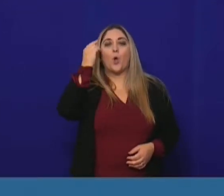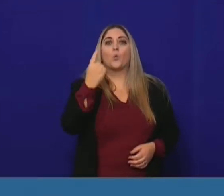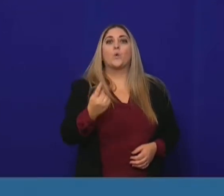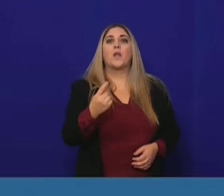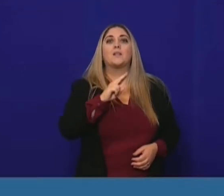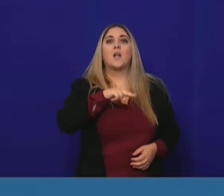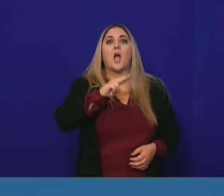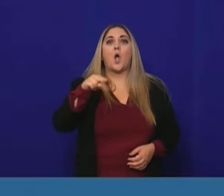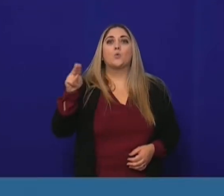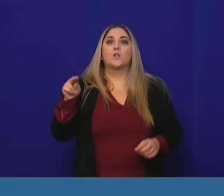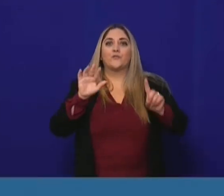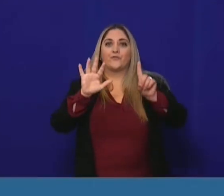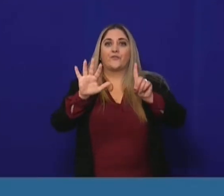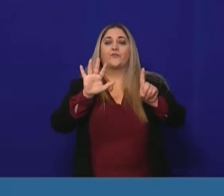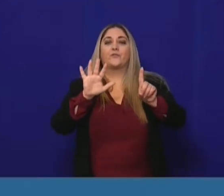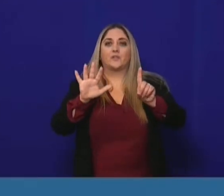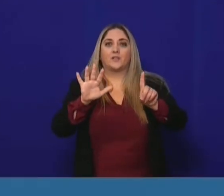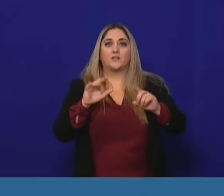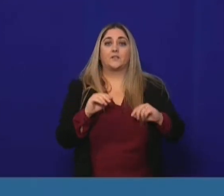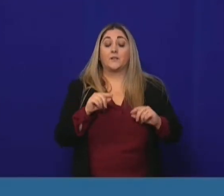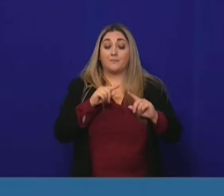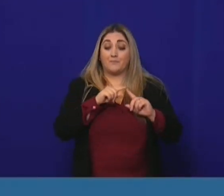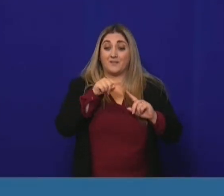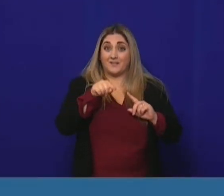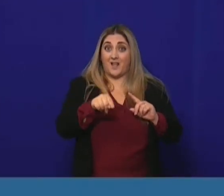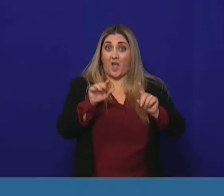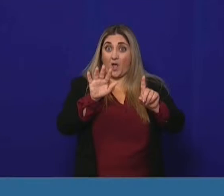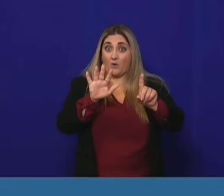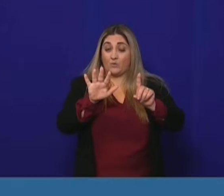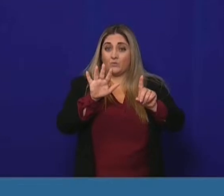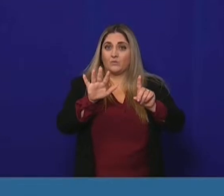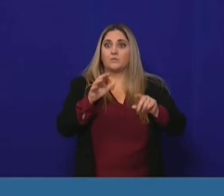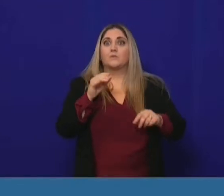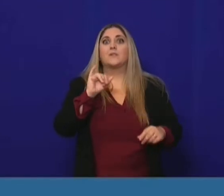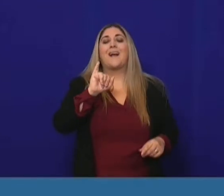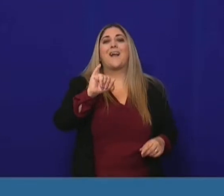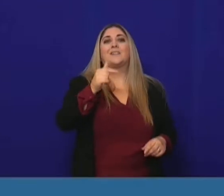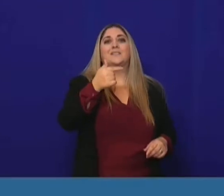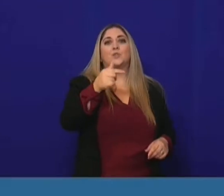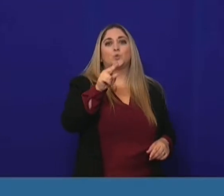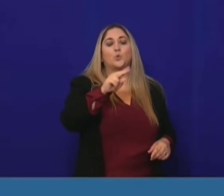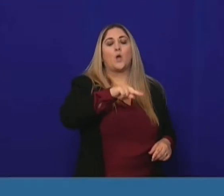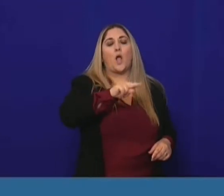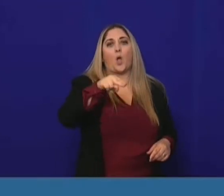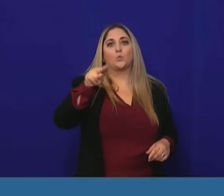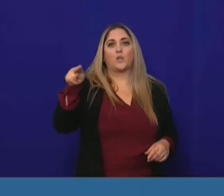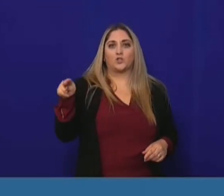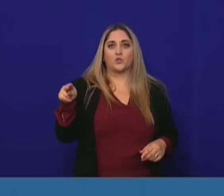għanna 15 persuna u fost dawn hemm 2 li qegħdin fl-ITU ta' Għawdex.